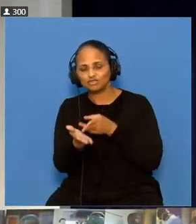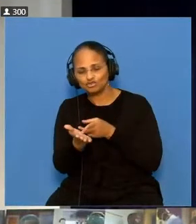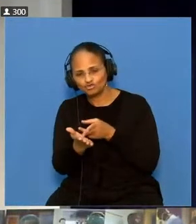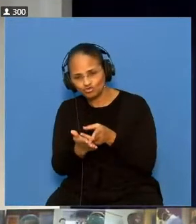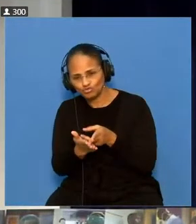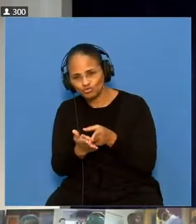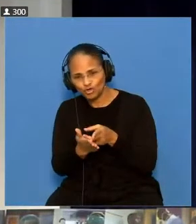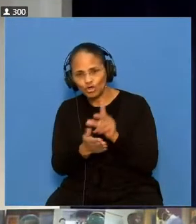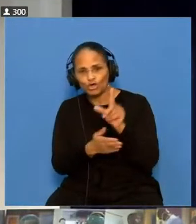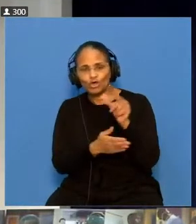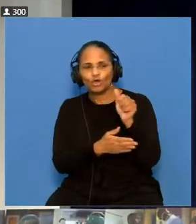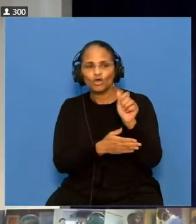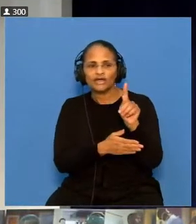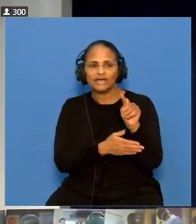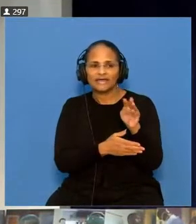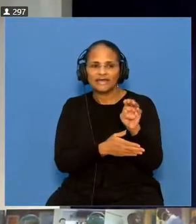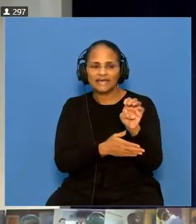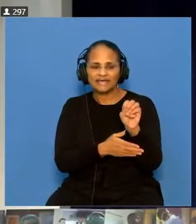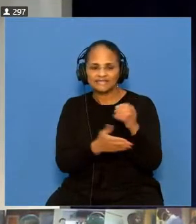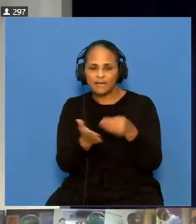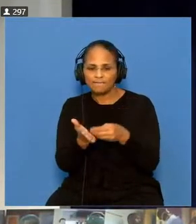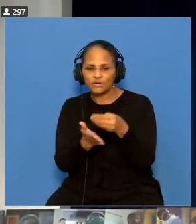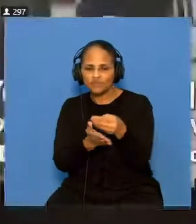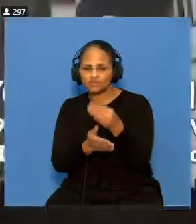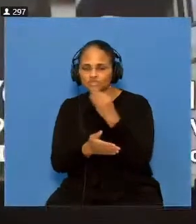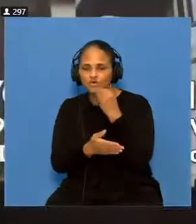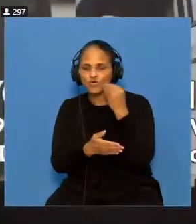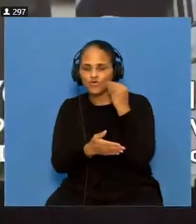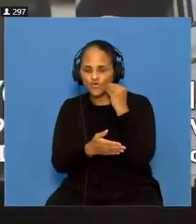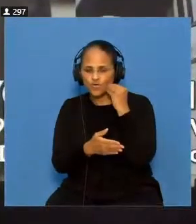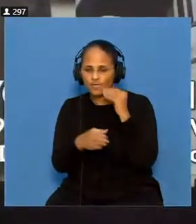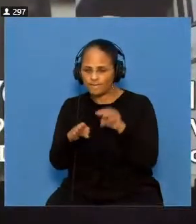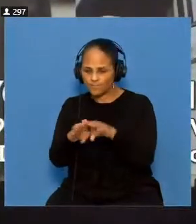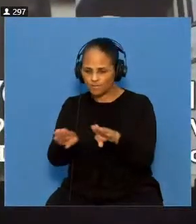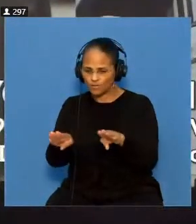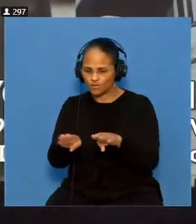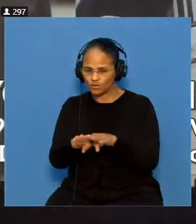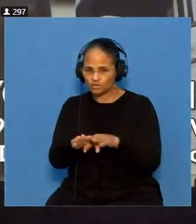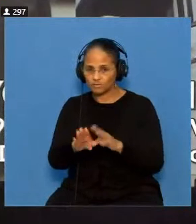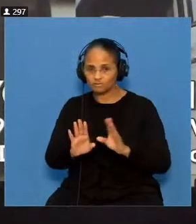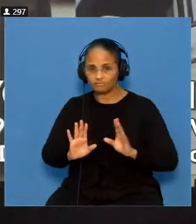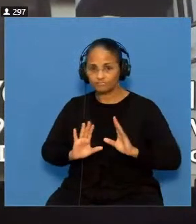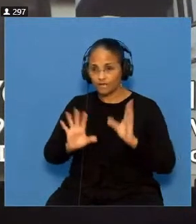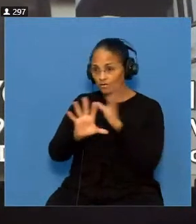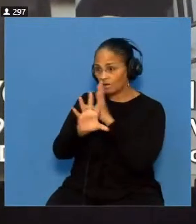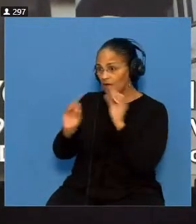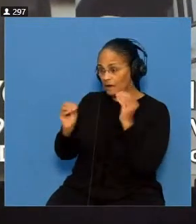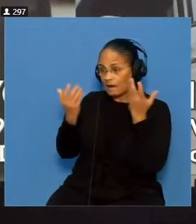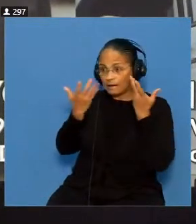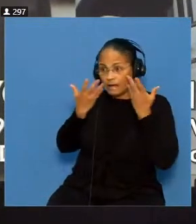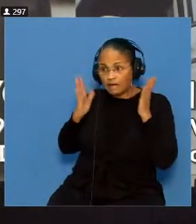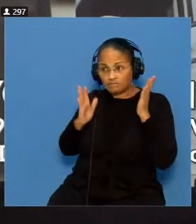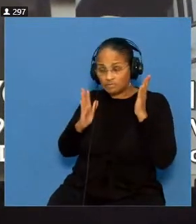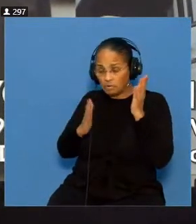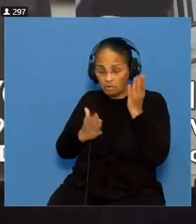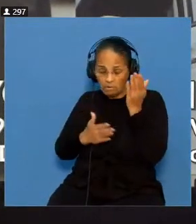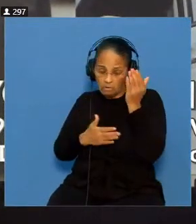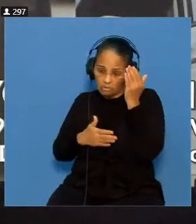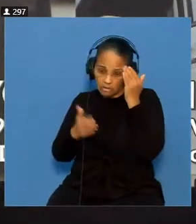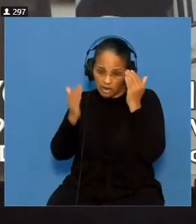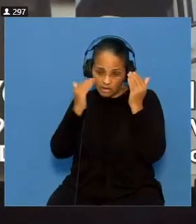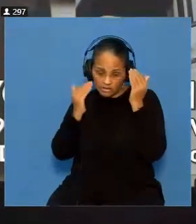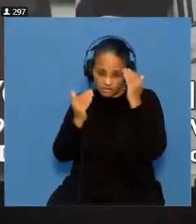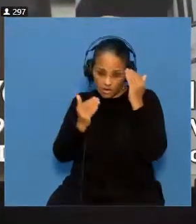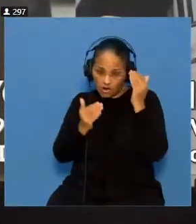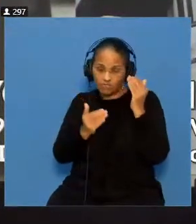Gates, Bill Gates purchasing a home in Bermuda? I have no record or knowledge of Bill Gates